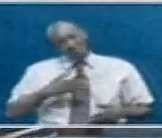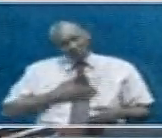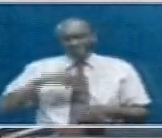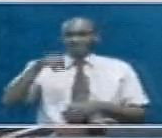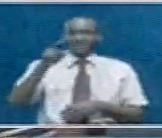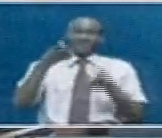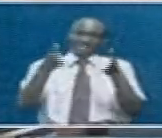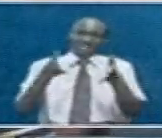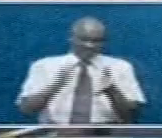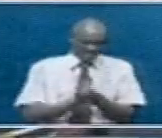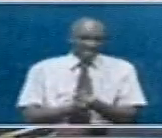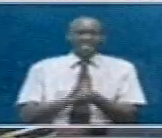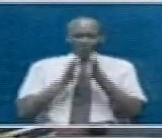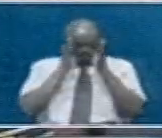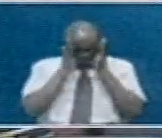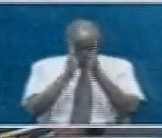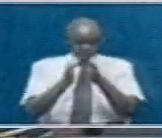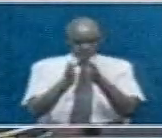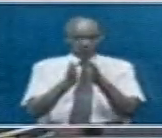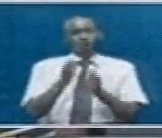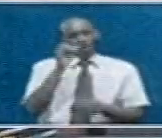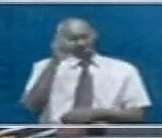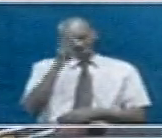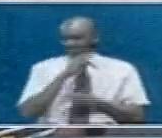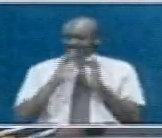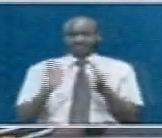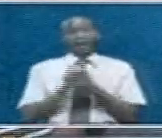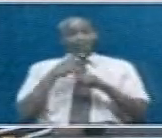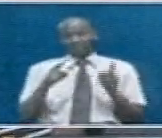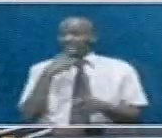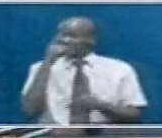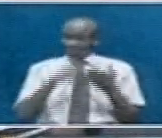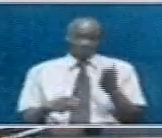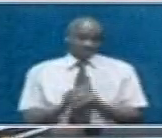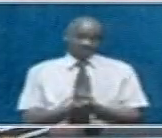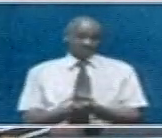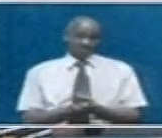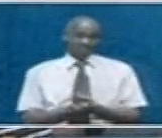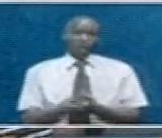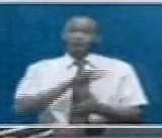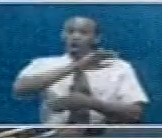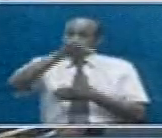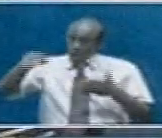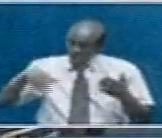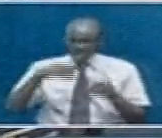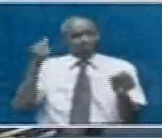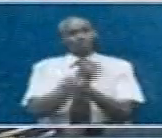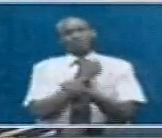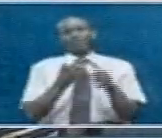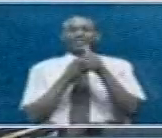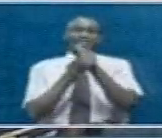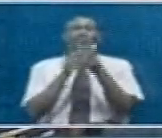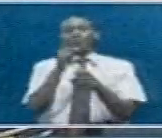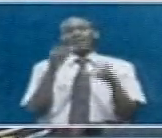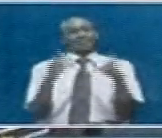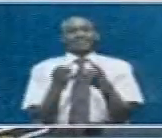been pleasant, very committed and loyal members of this party. But I want to say that all of them could not fit into